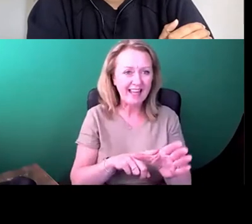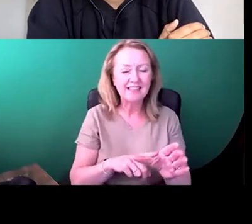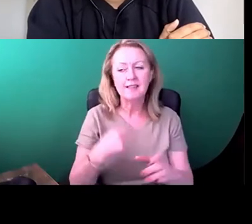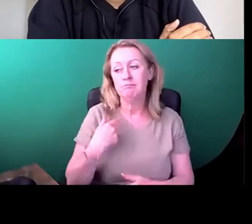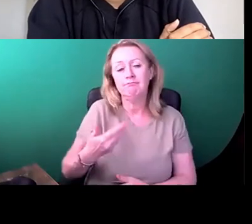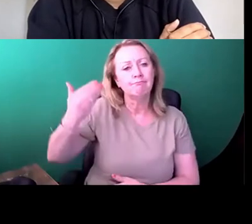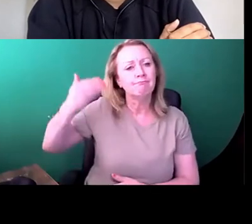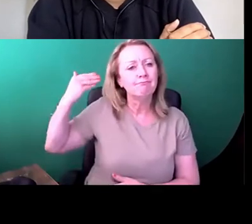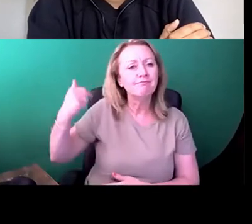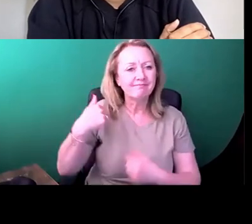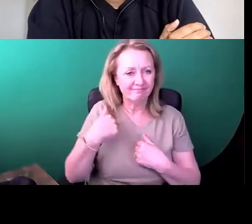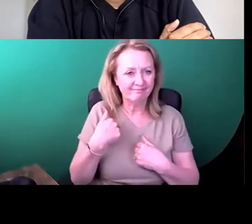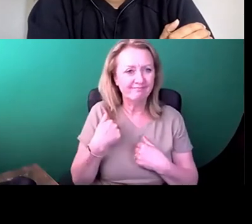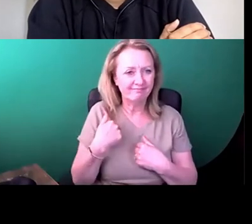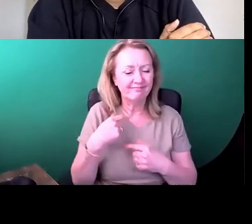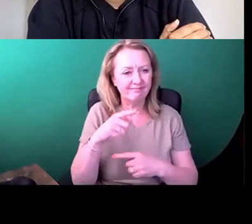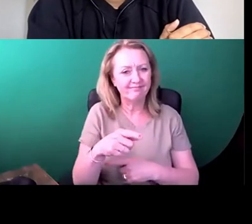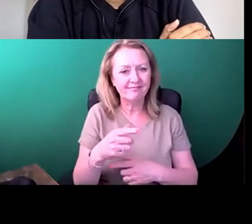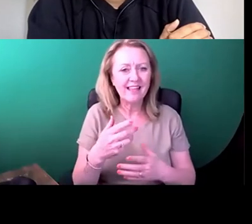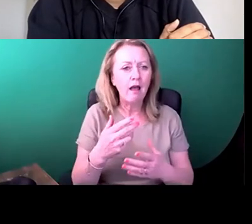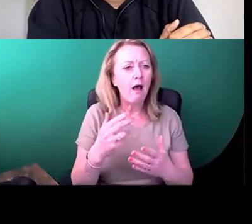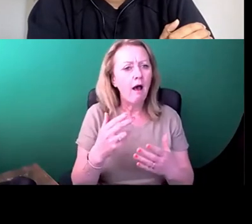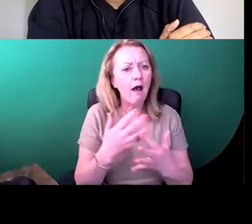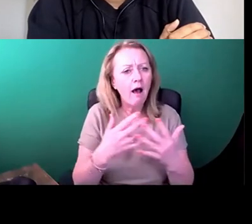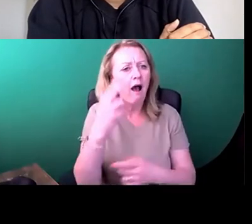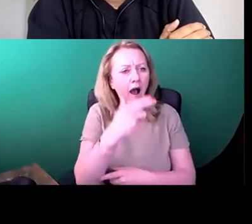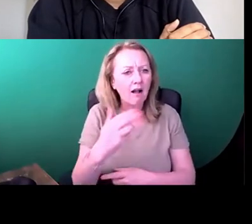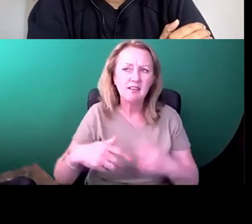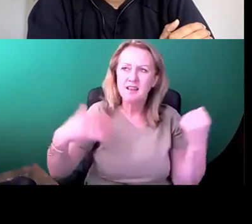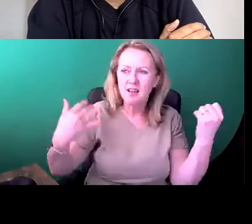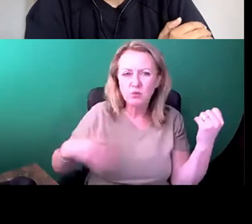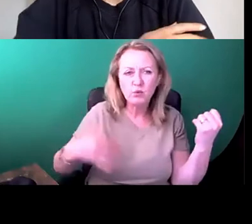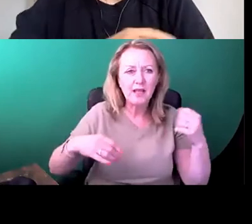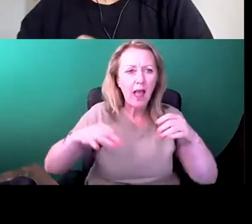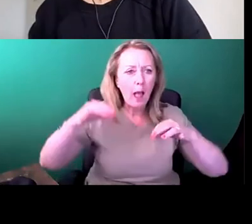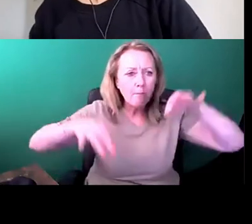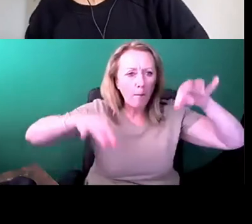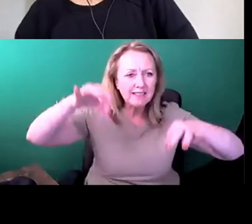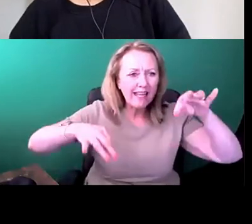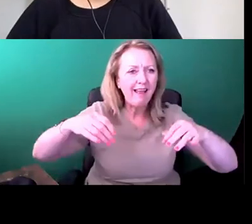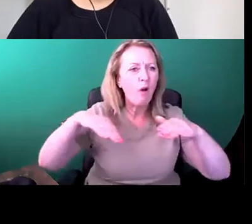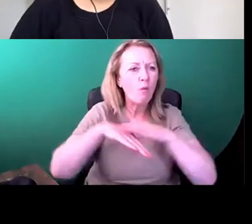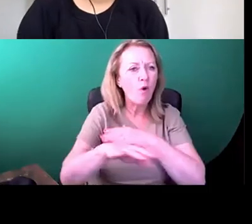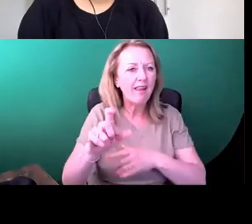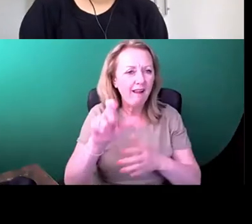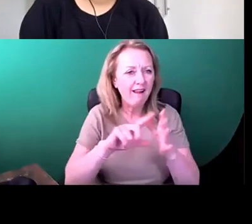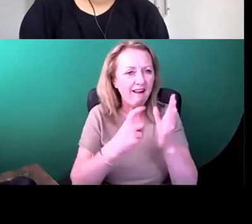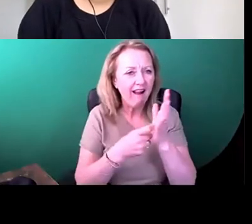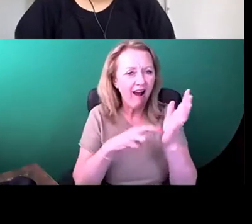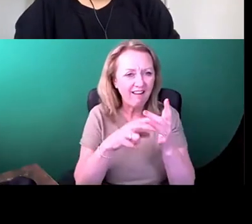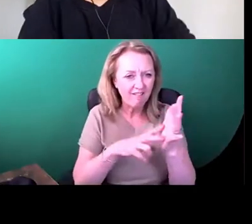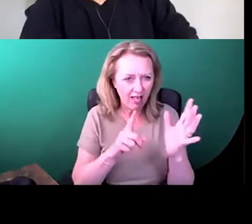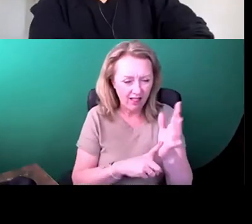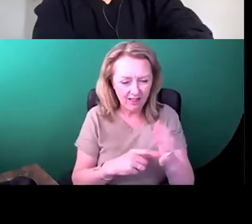background was as a multi-form artist working in as a musician, a puppeteer and a carnival artist. So